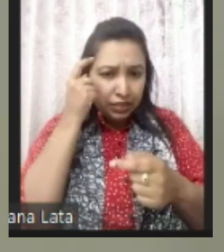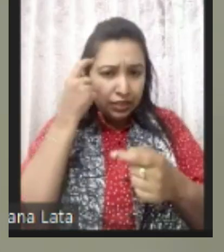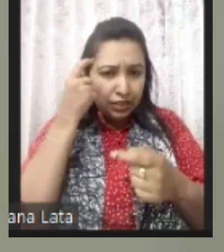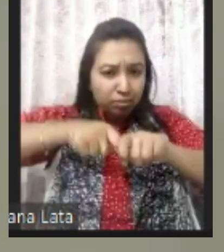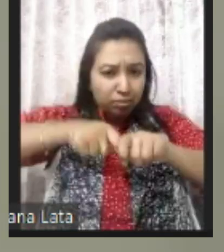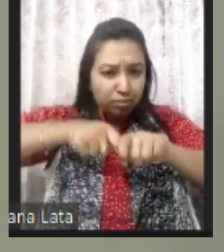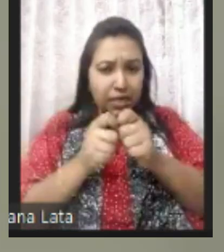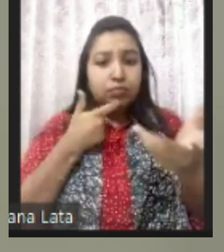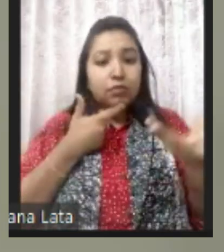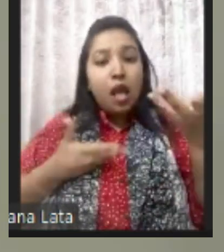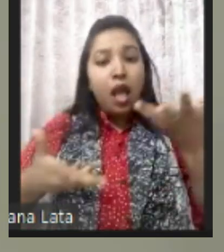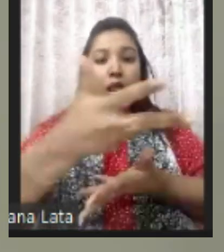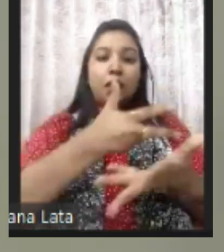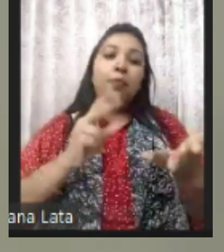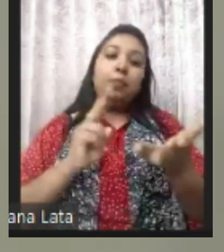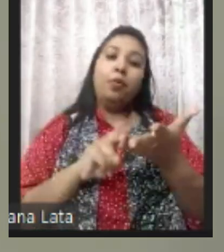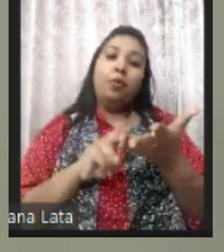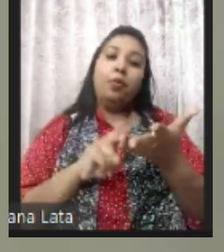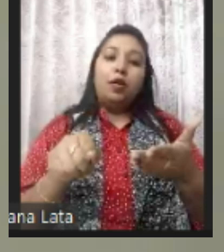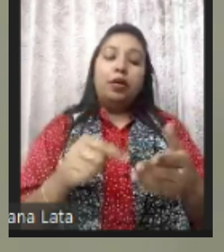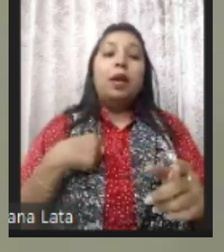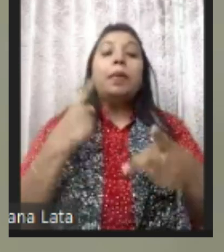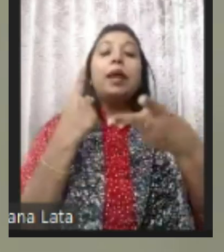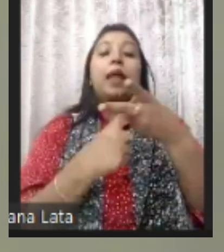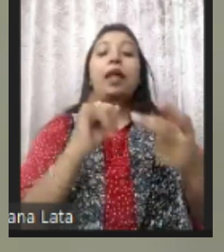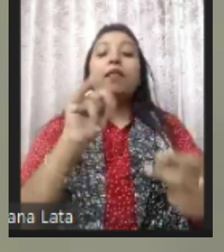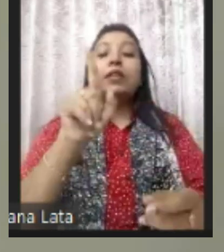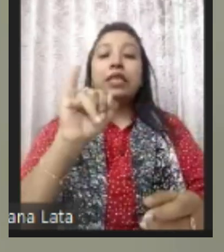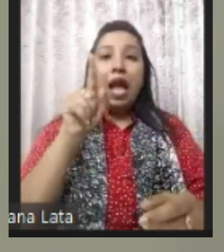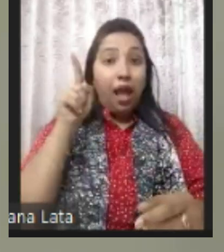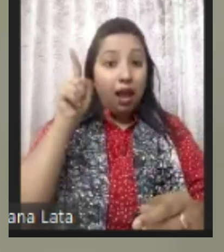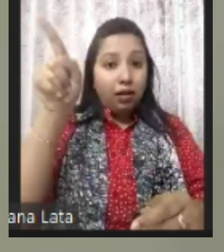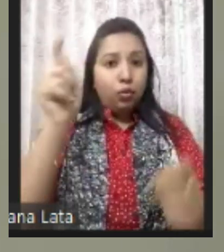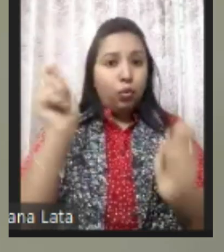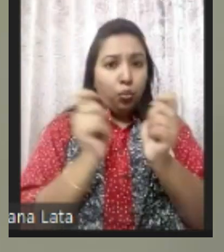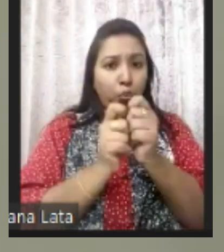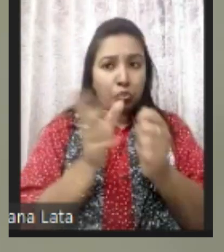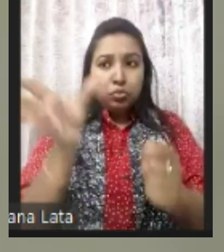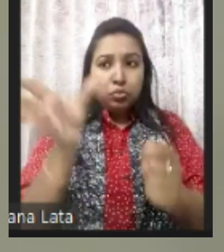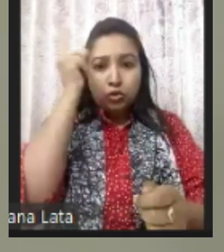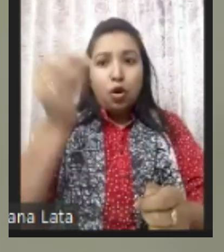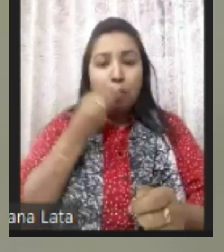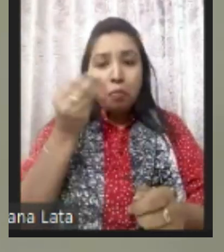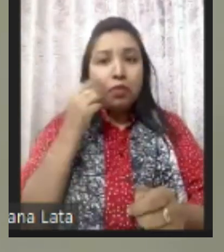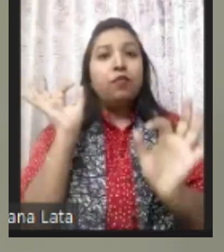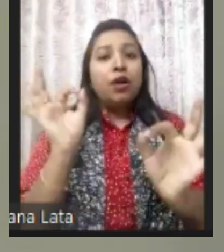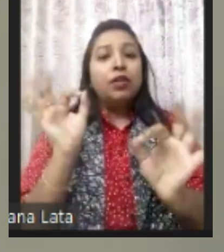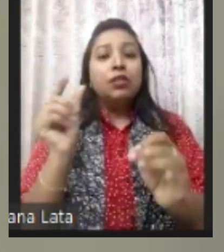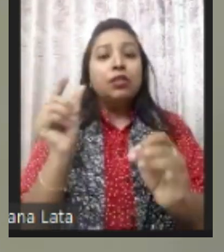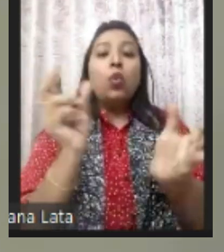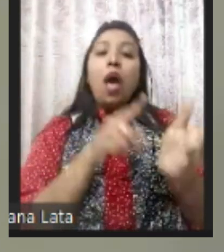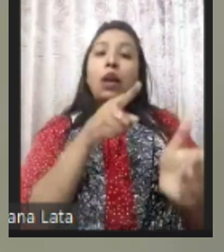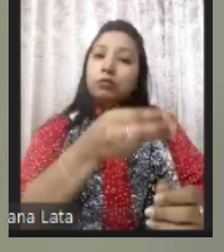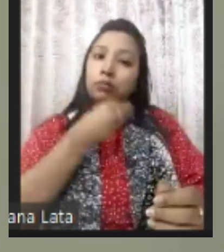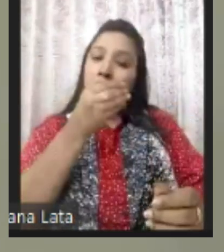think brilliant work we heard from Fiji, brilliant work is going on. We heard from UN, brilliant work is going on